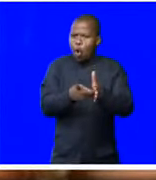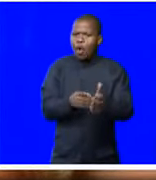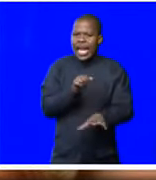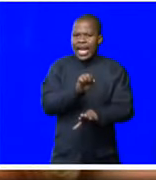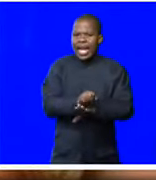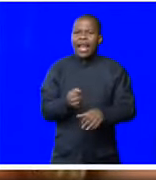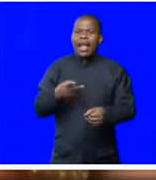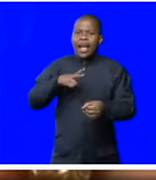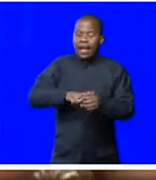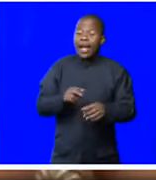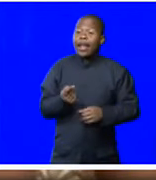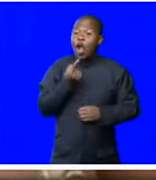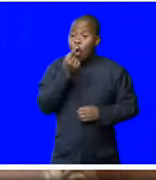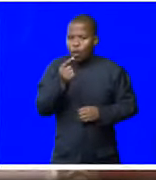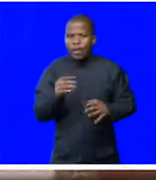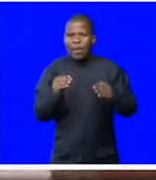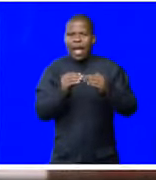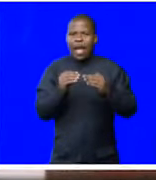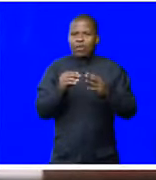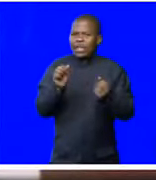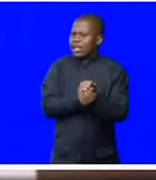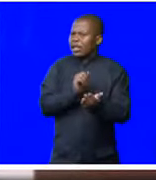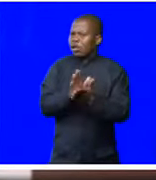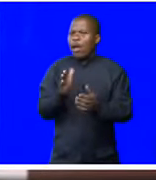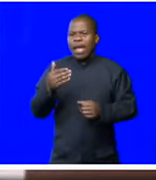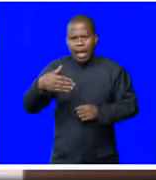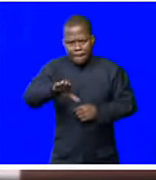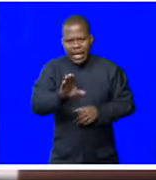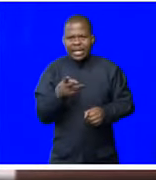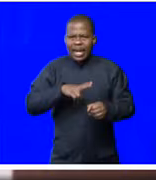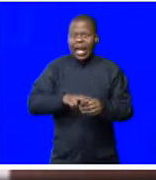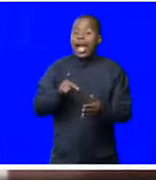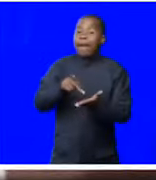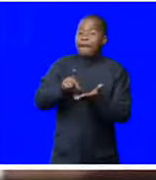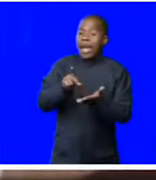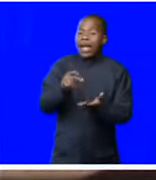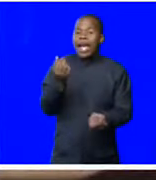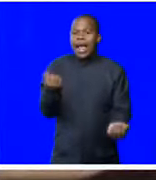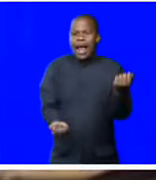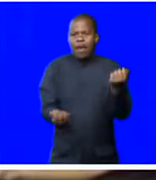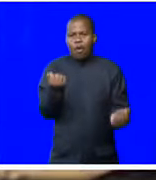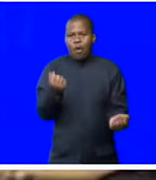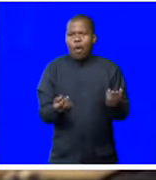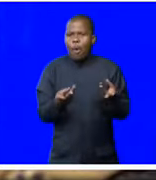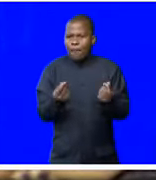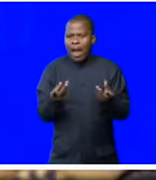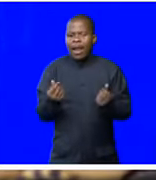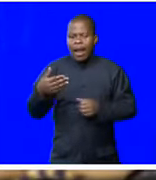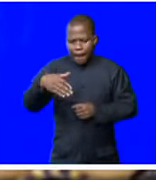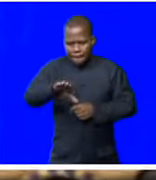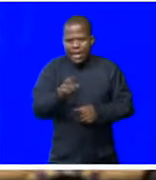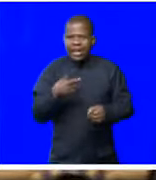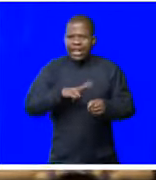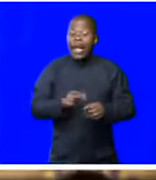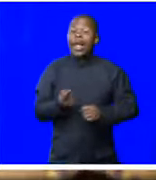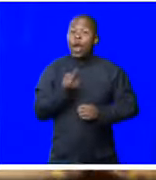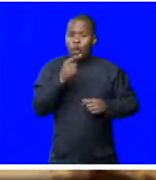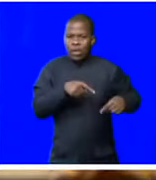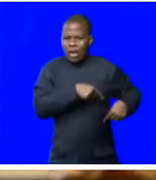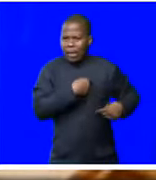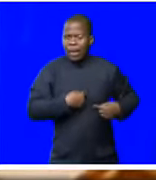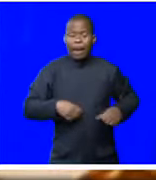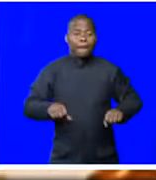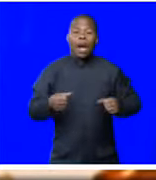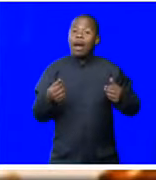their structures in his farm demolished and they should also pay costs for the trial. He says his heart is heavy